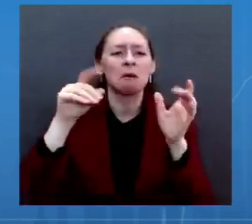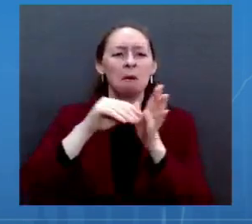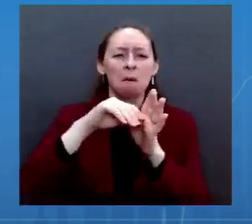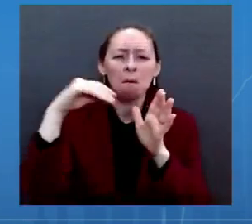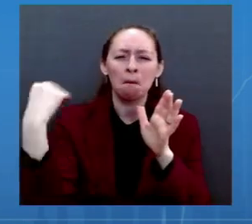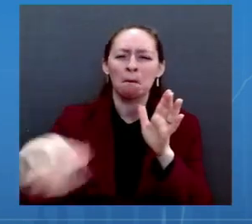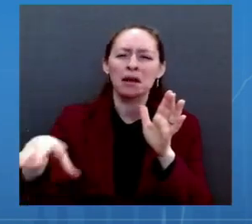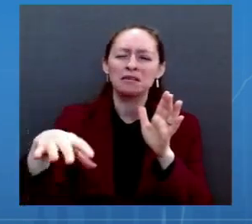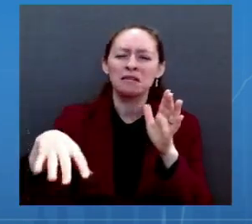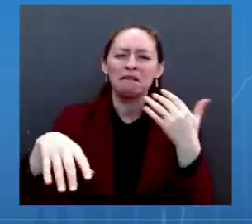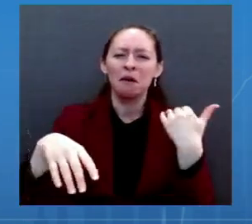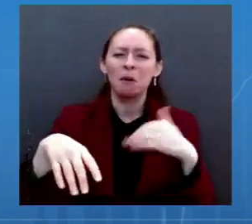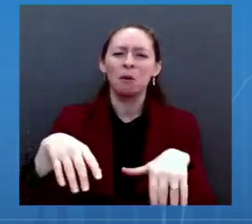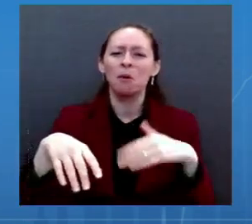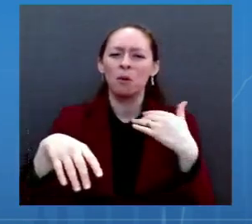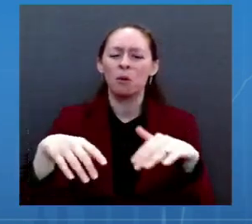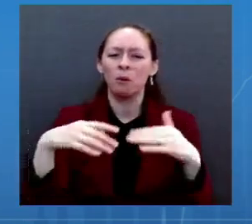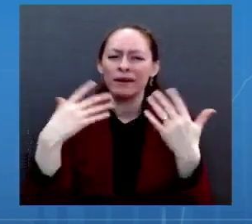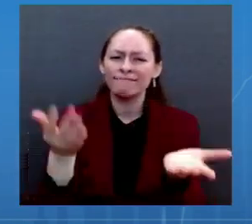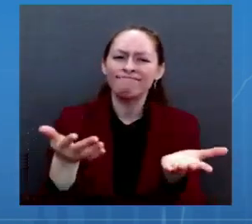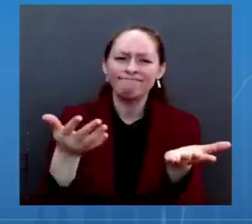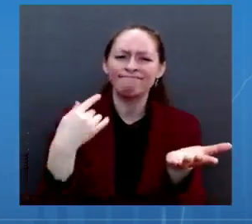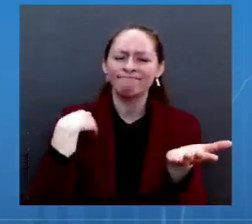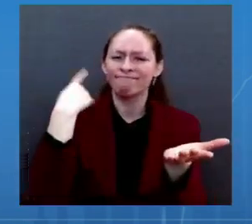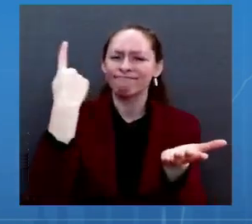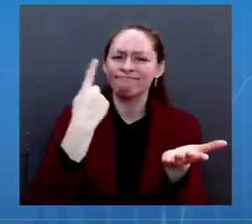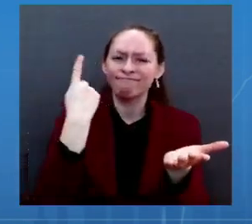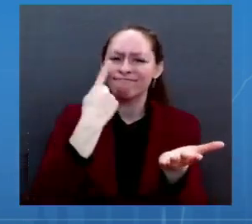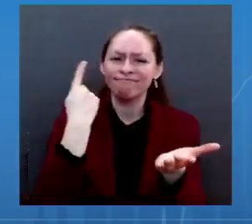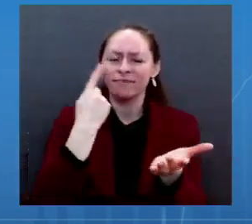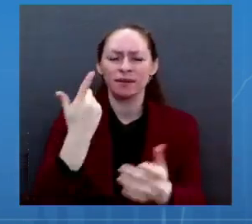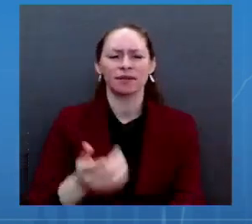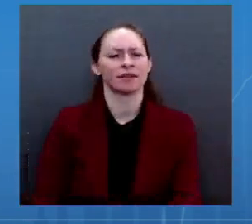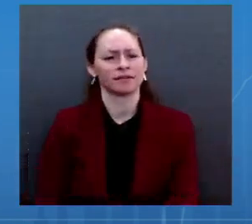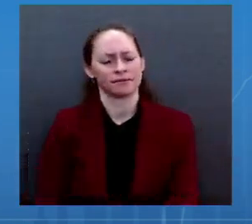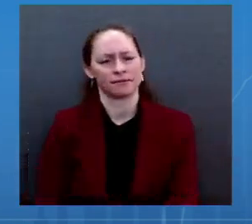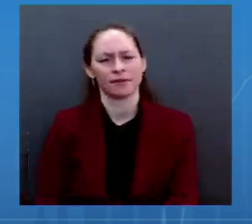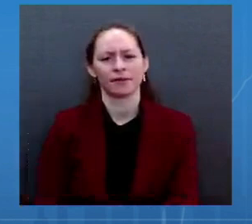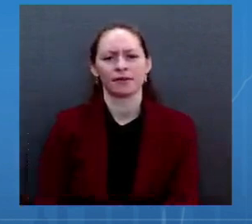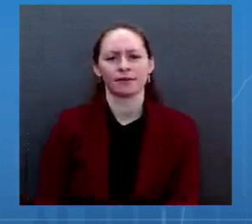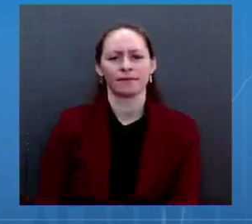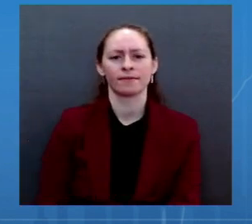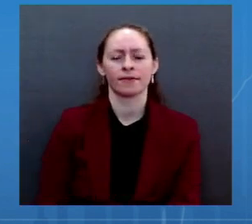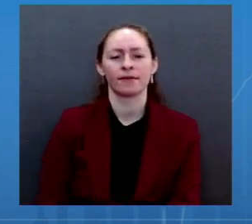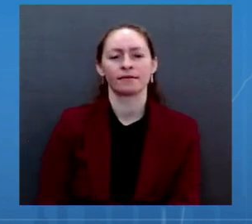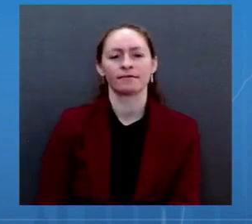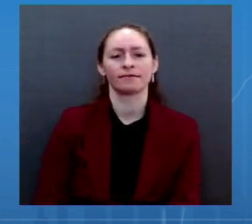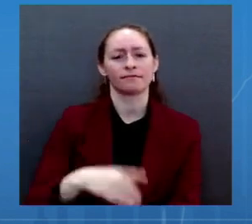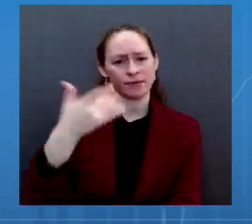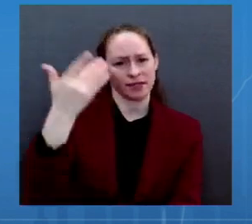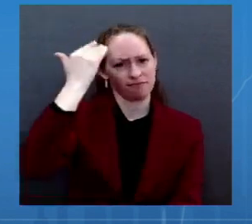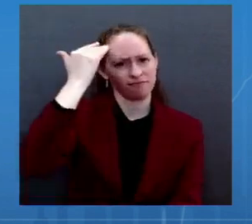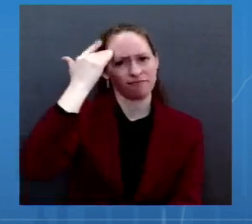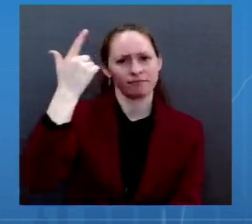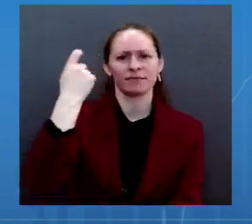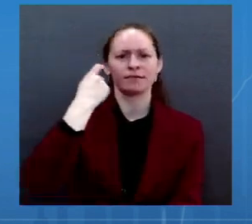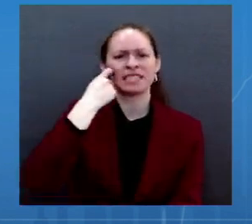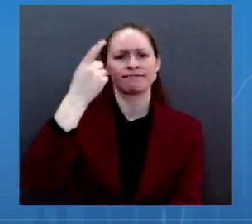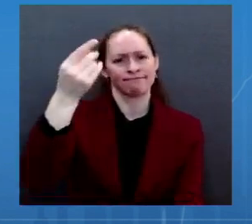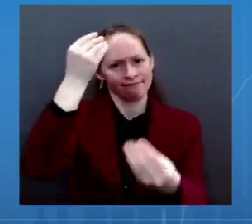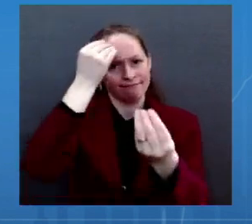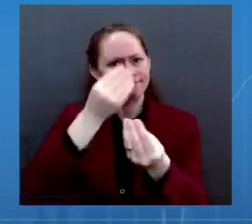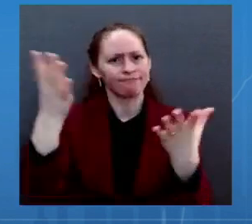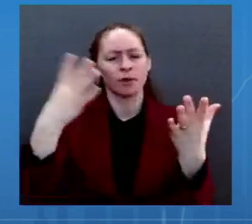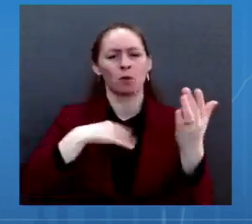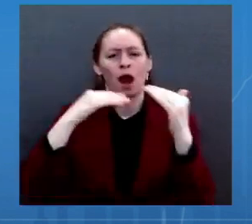3 months has ended. I'm wondering, obviously the 500 million free tests are coming and we're about to start getting the reimbursement